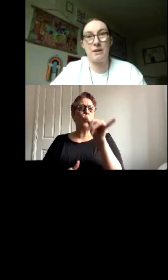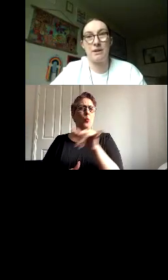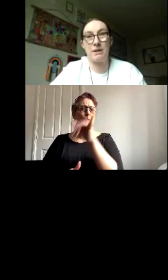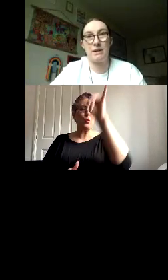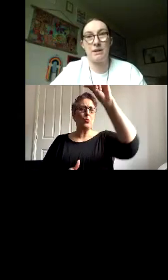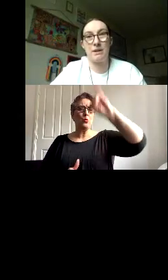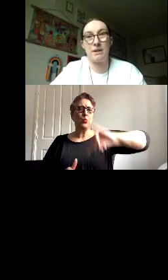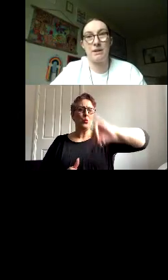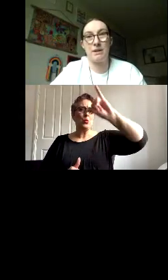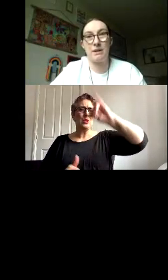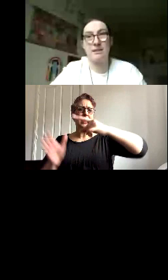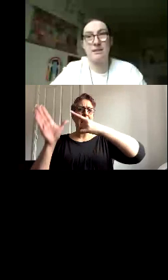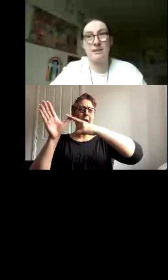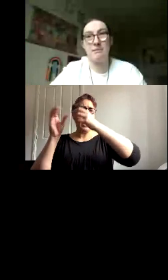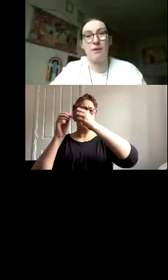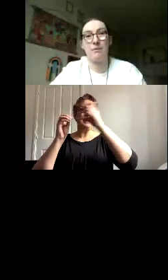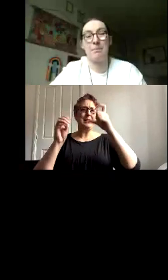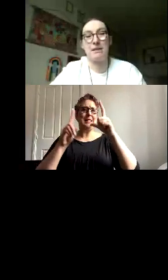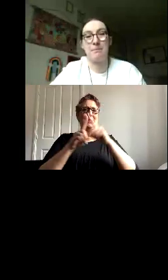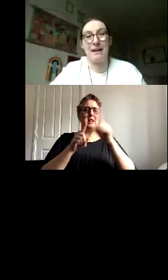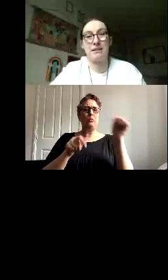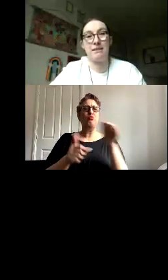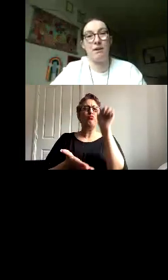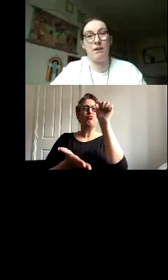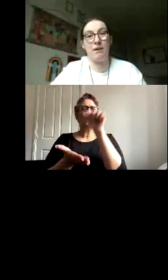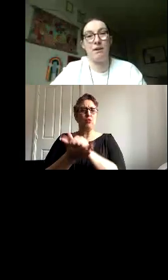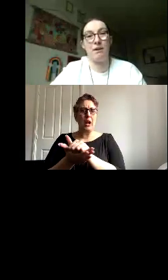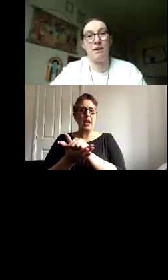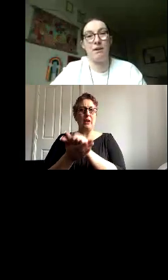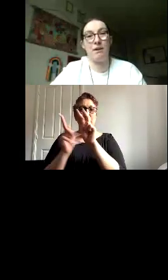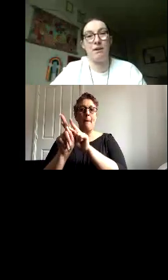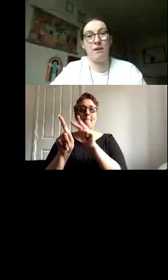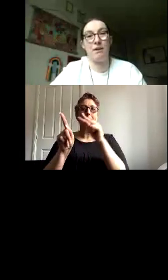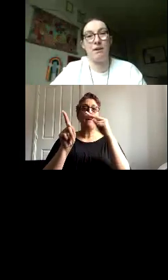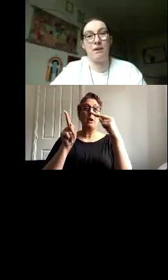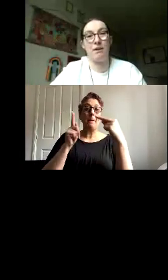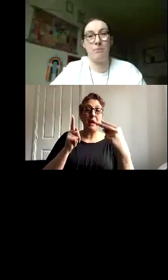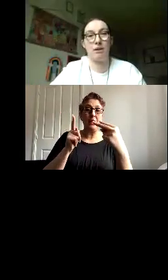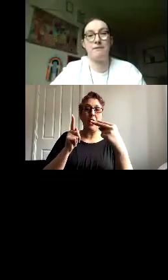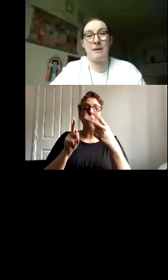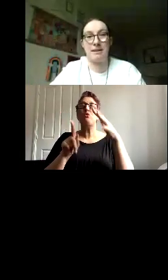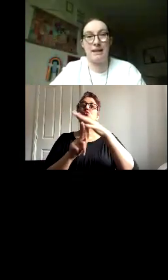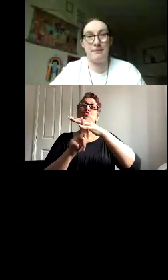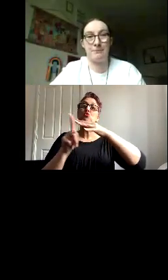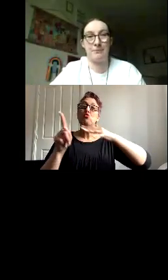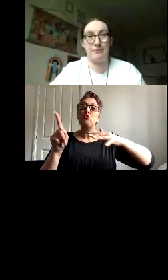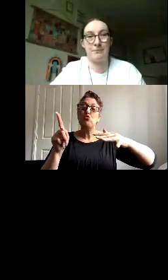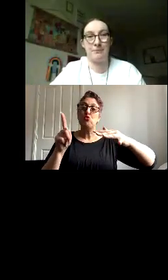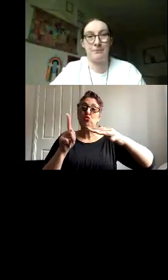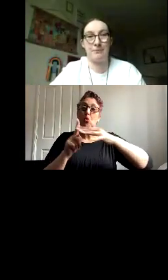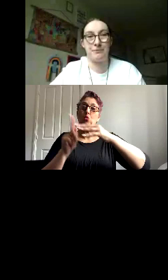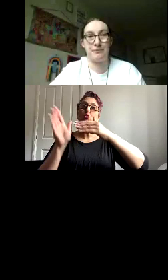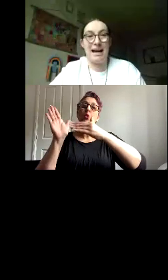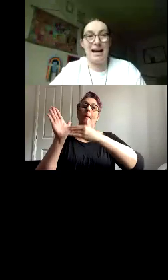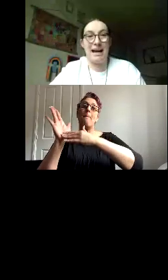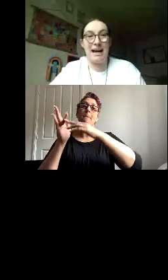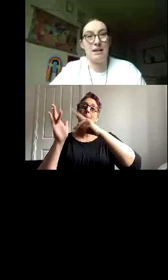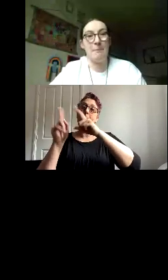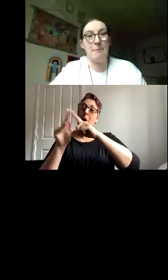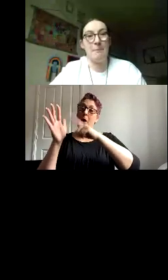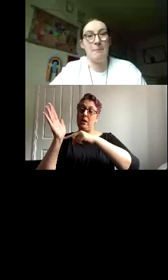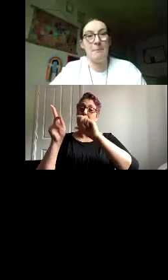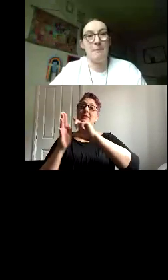following statements, is accurate from the perspective of social model of disability? So